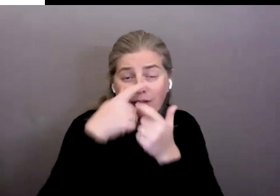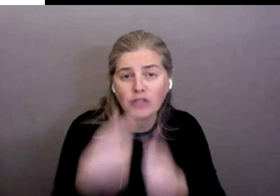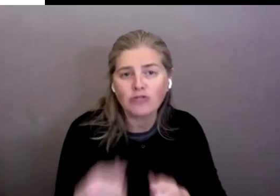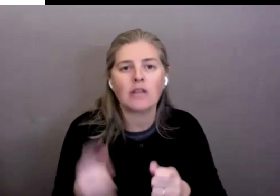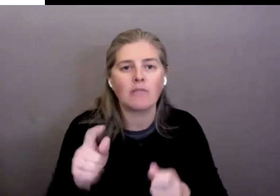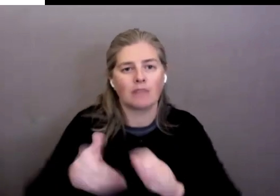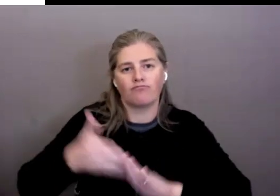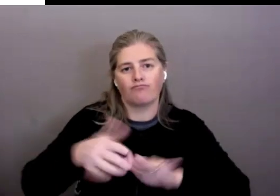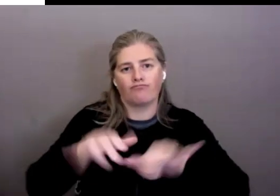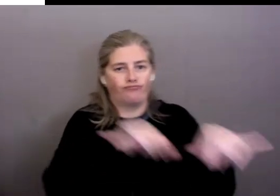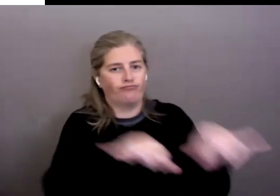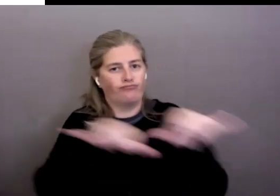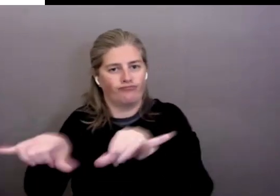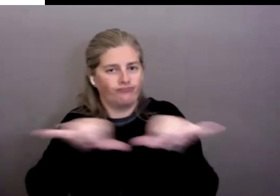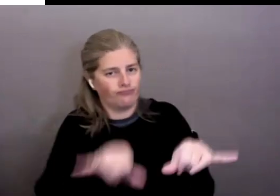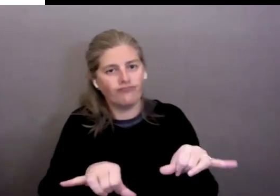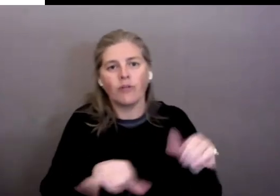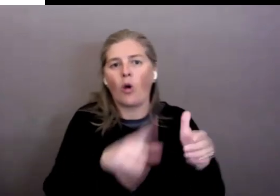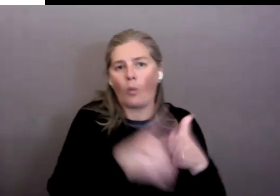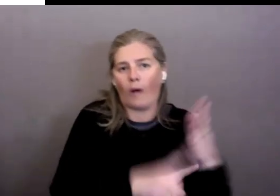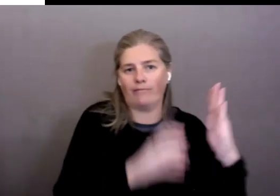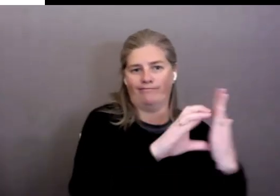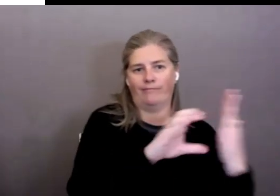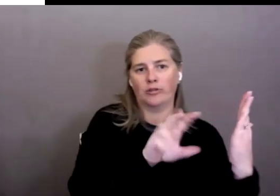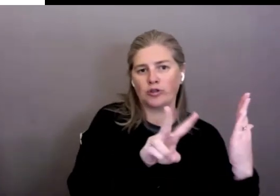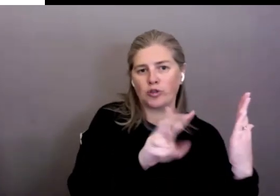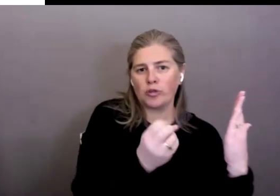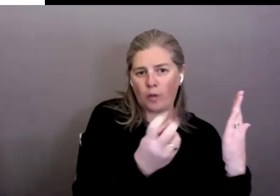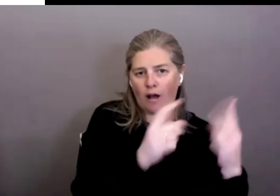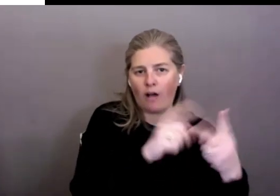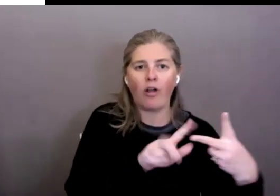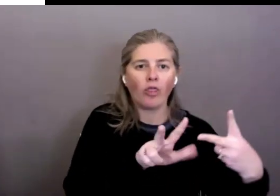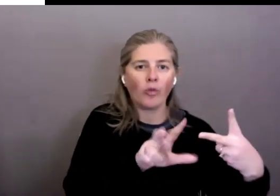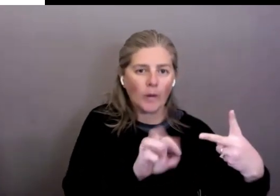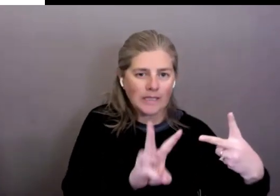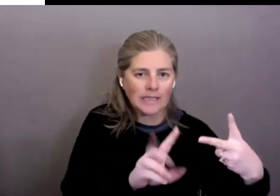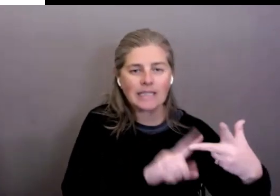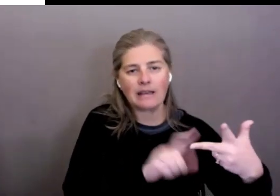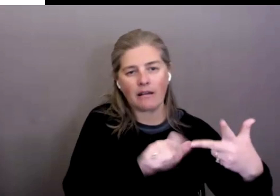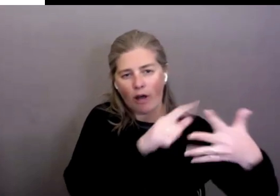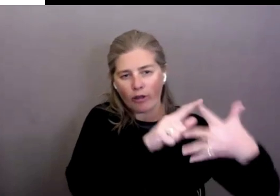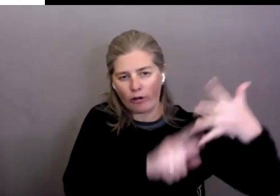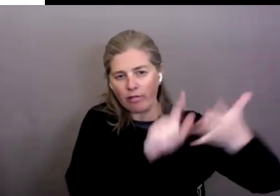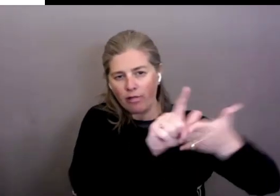consistent with the assurances in Section 212, Section 306, and elsewhere in the Act.